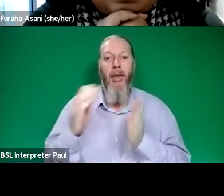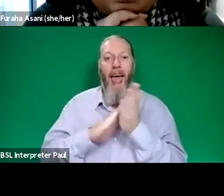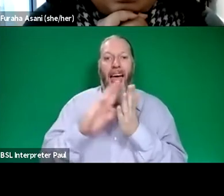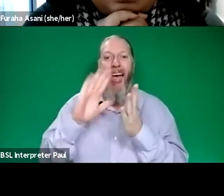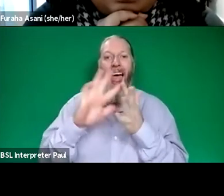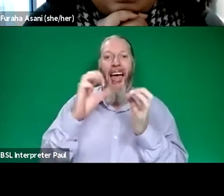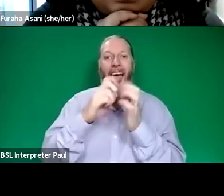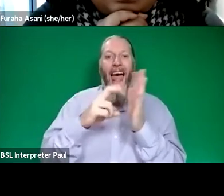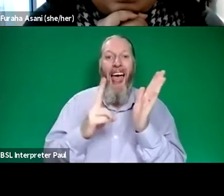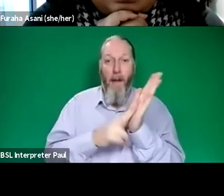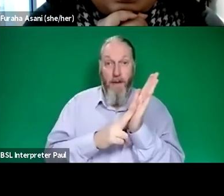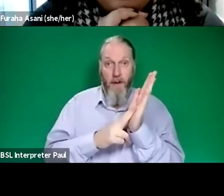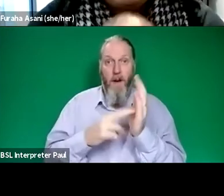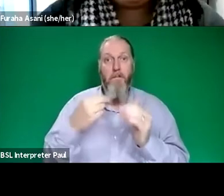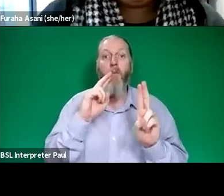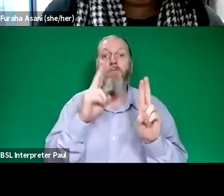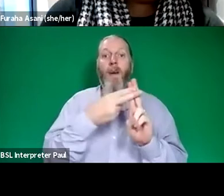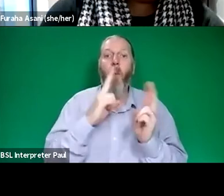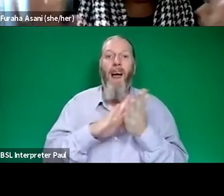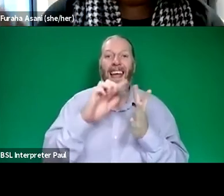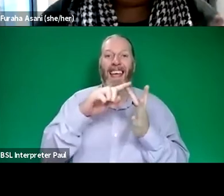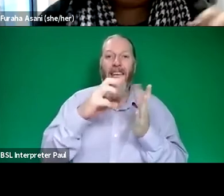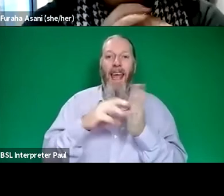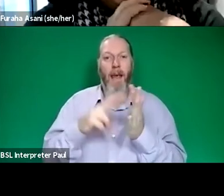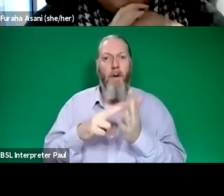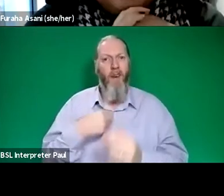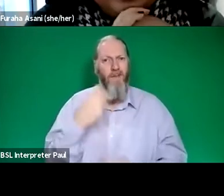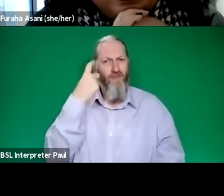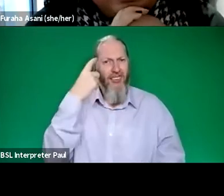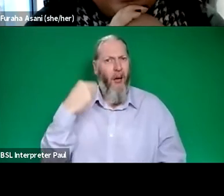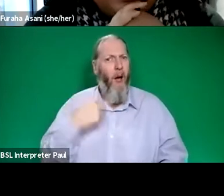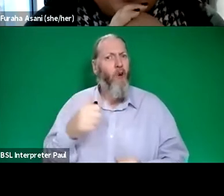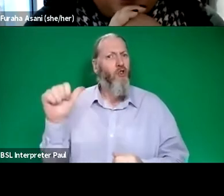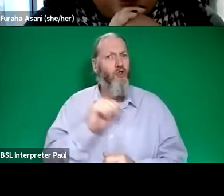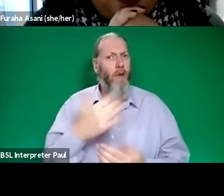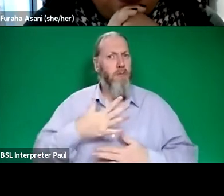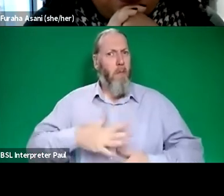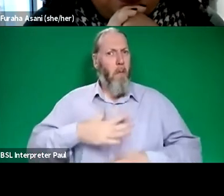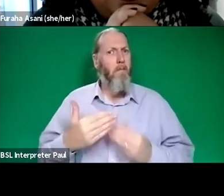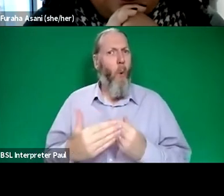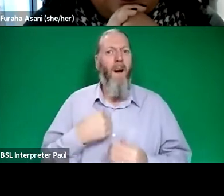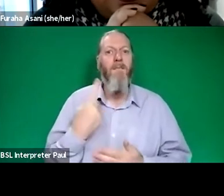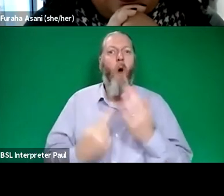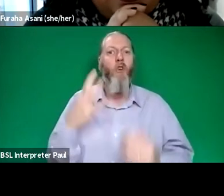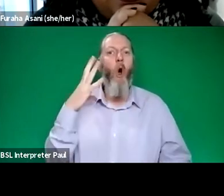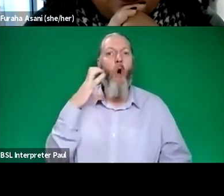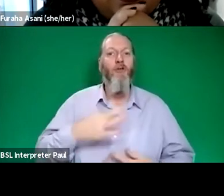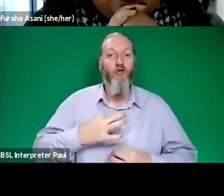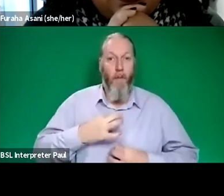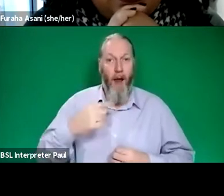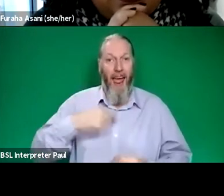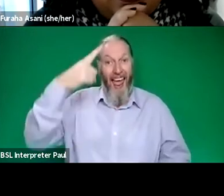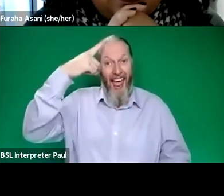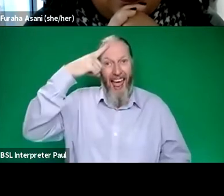now realizing underdressed in an orange jumper and shiny headed. A colleague says that I look like a human